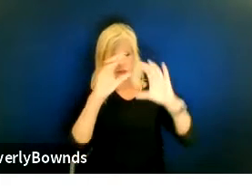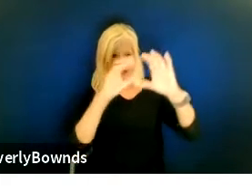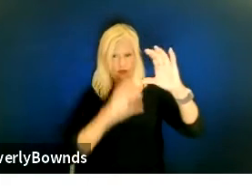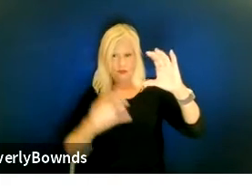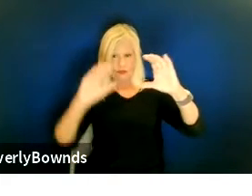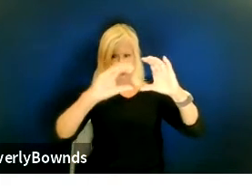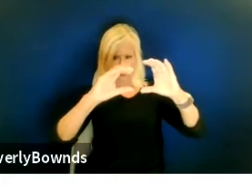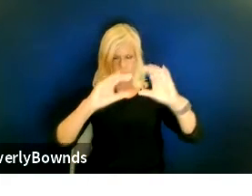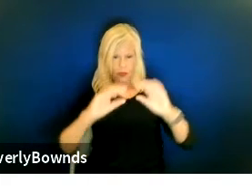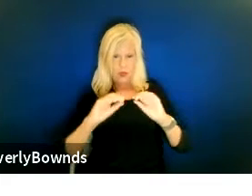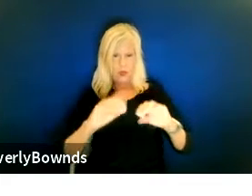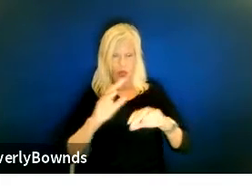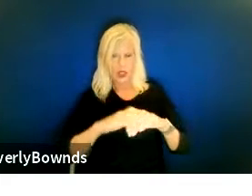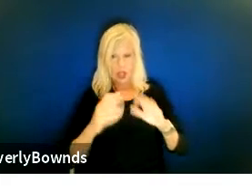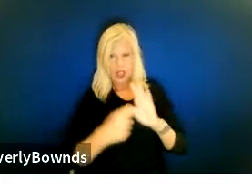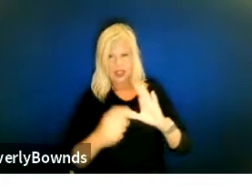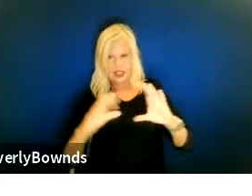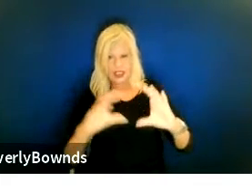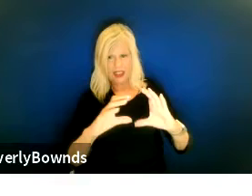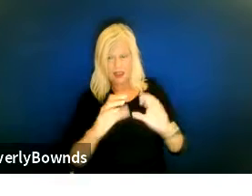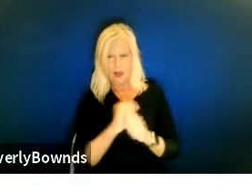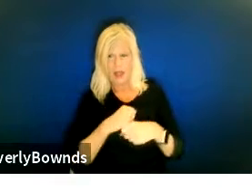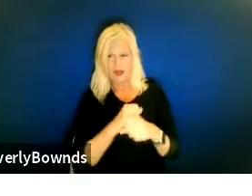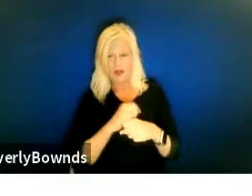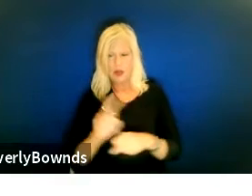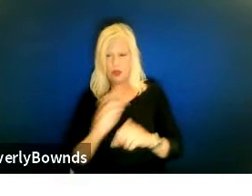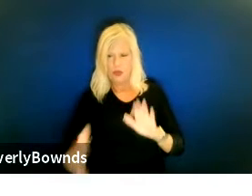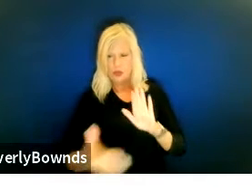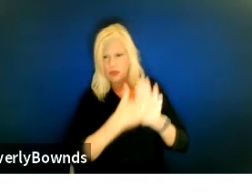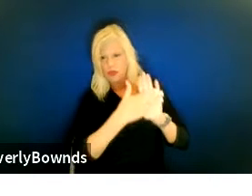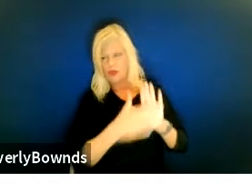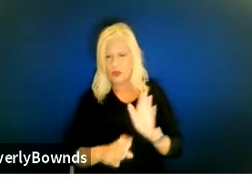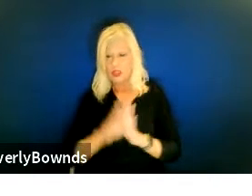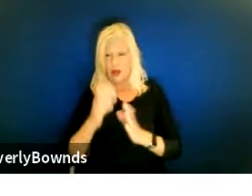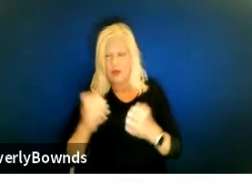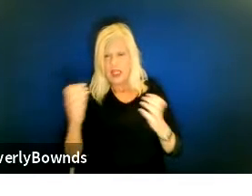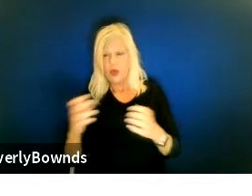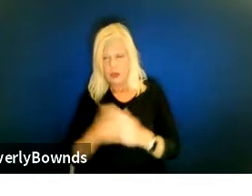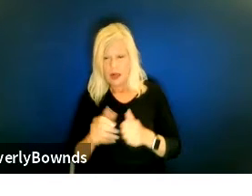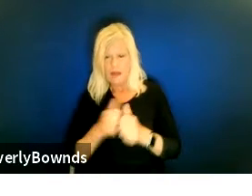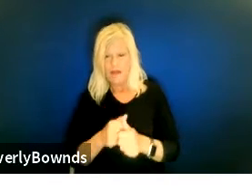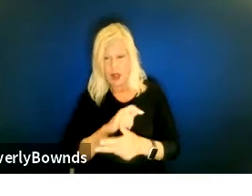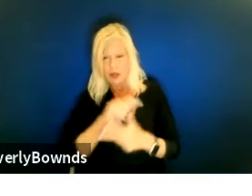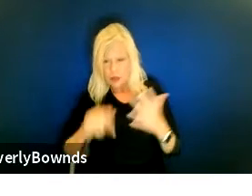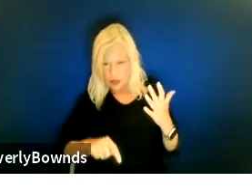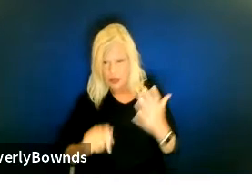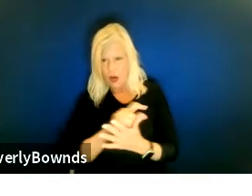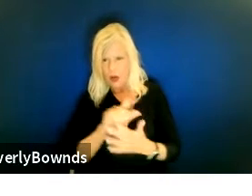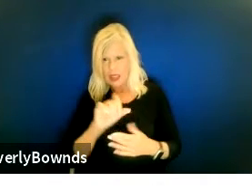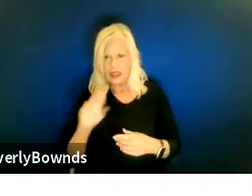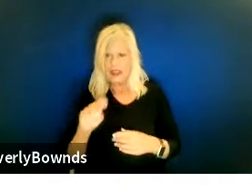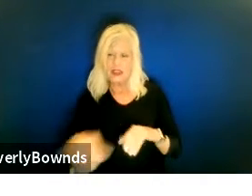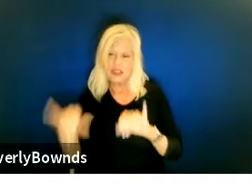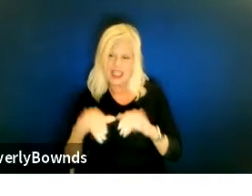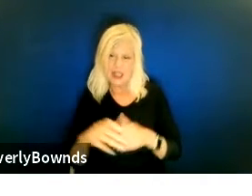symbol that manufacturers use when they develop equipment that follows all of the ASTM standards.